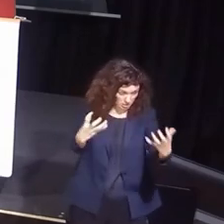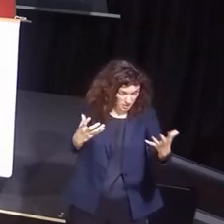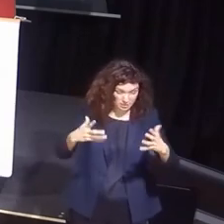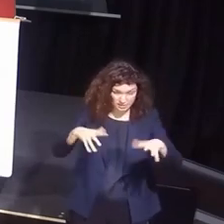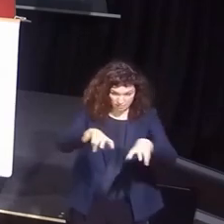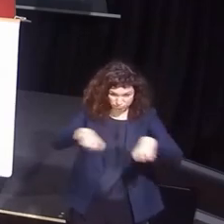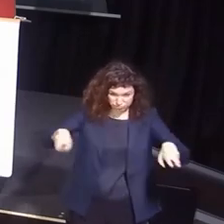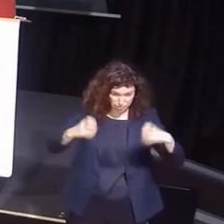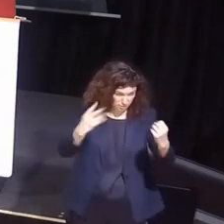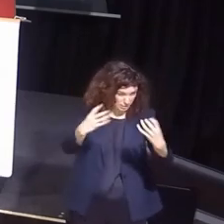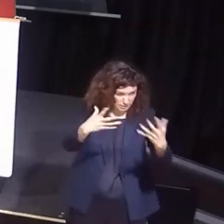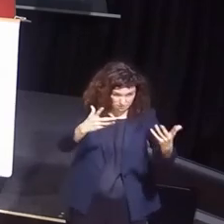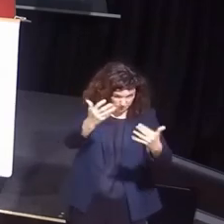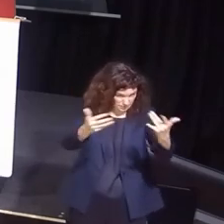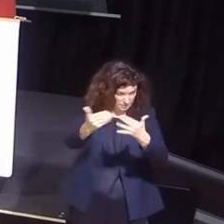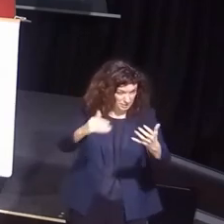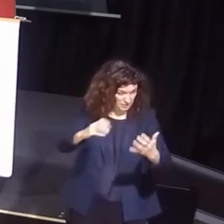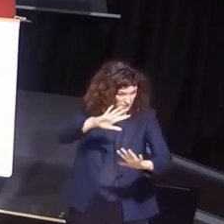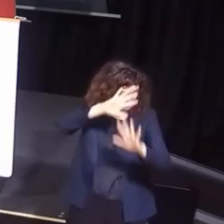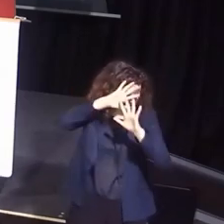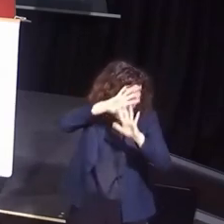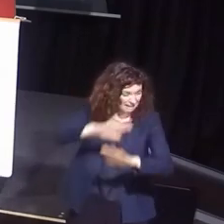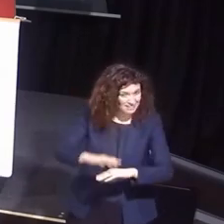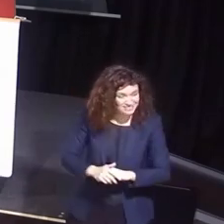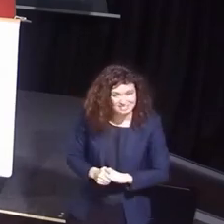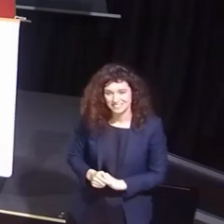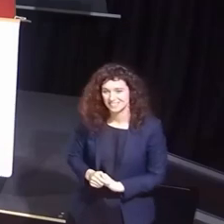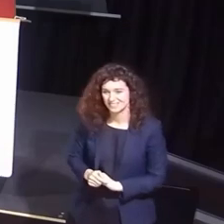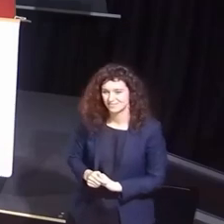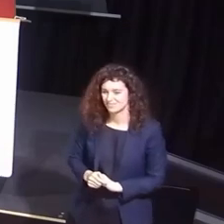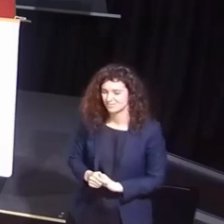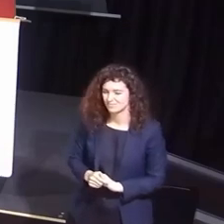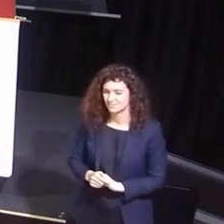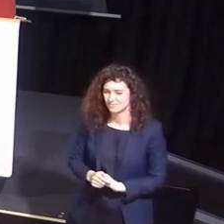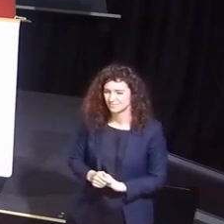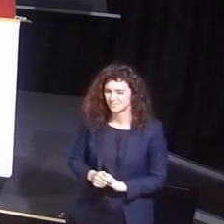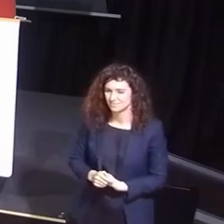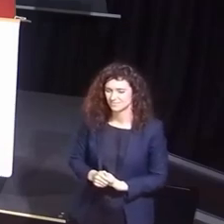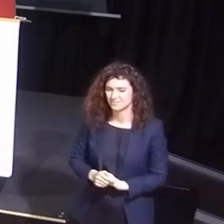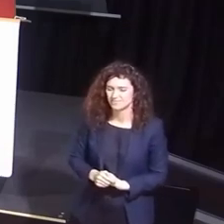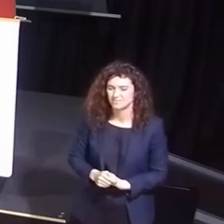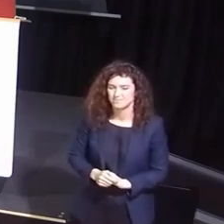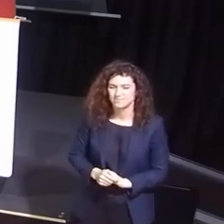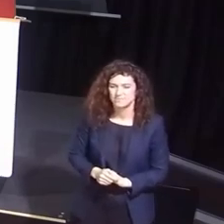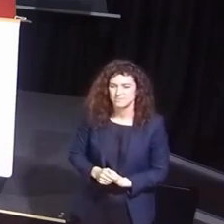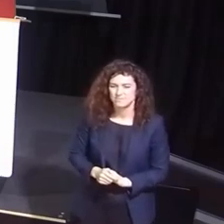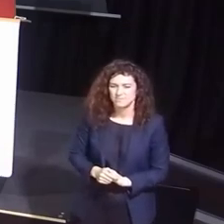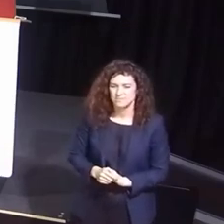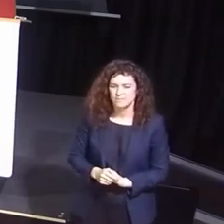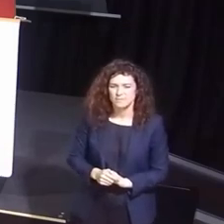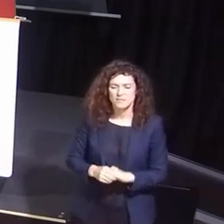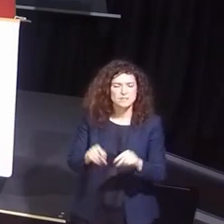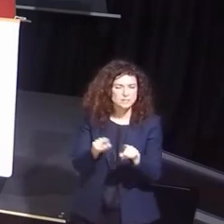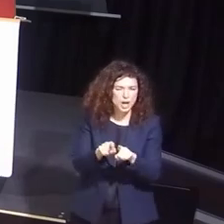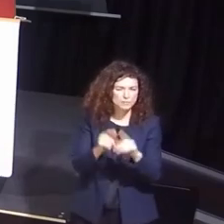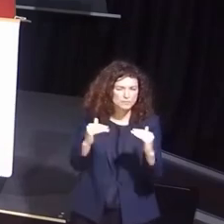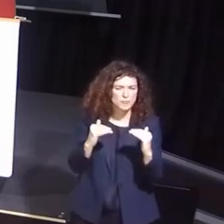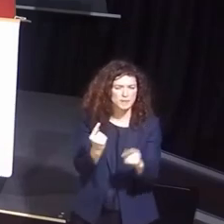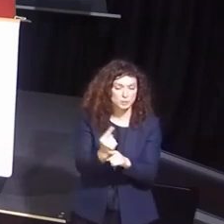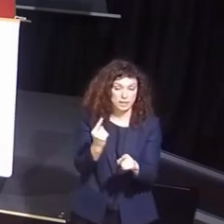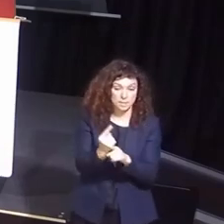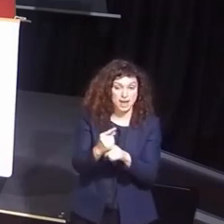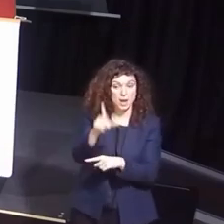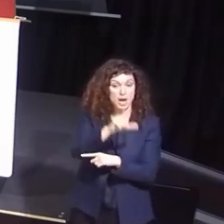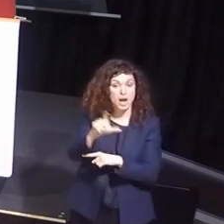is moving. And I'm like, the lights, the colored lights, mm-hmm. and they're so bright. Mm-hmm. Having lights in the color palettes, being able to